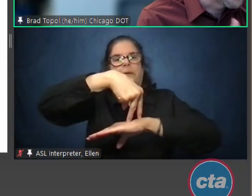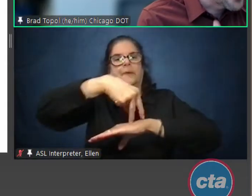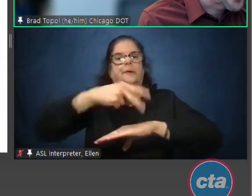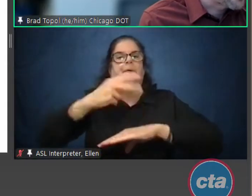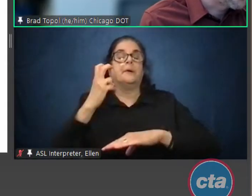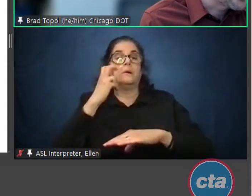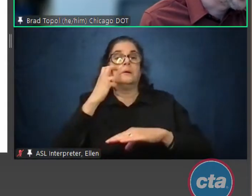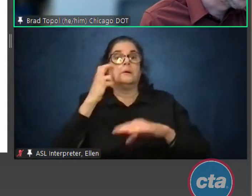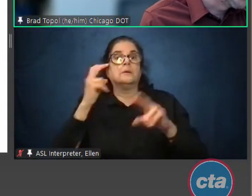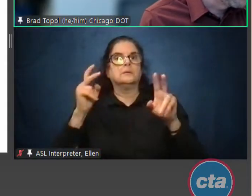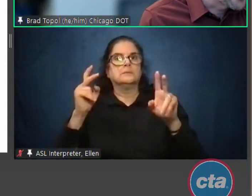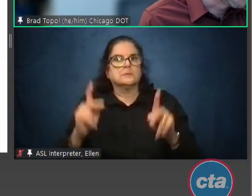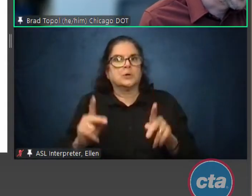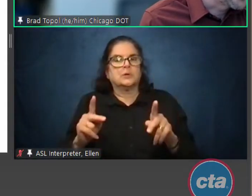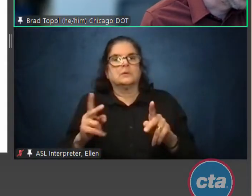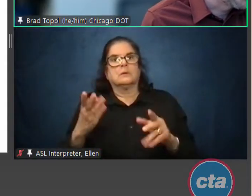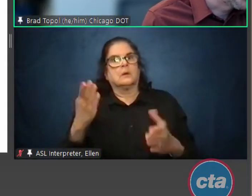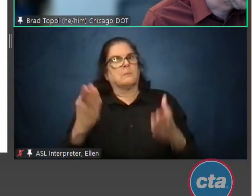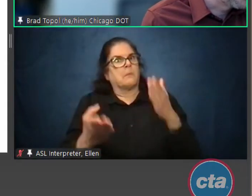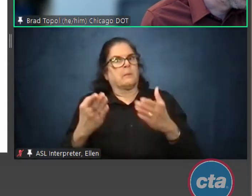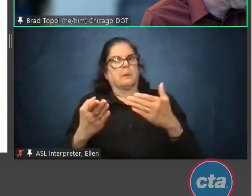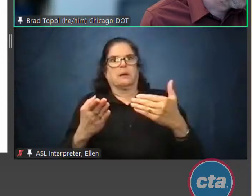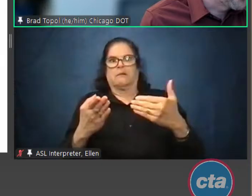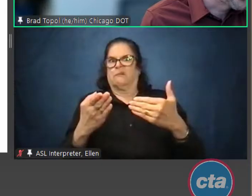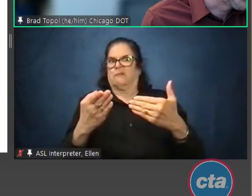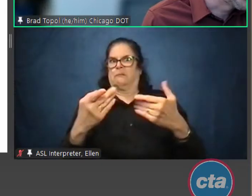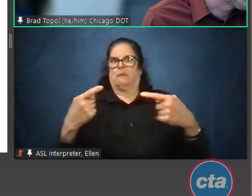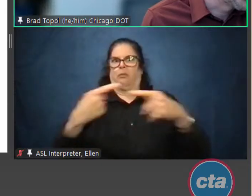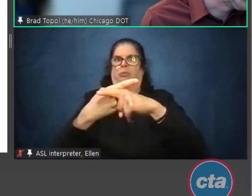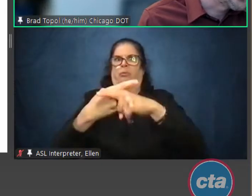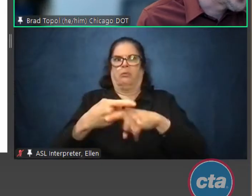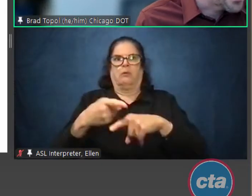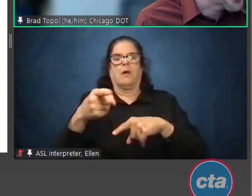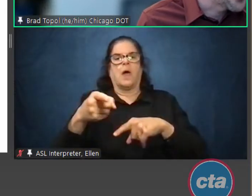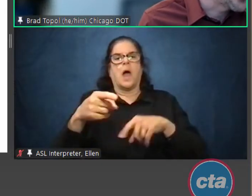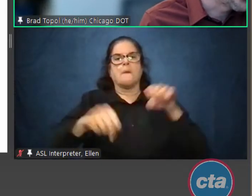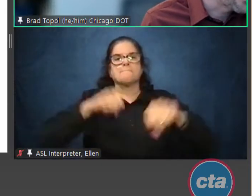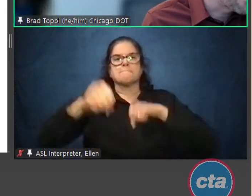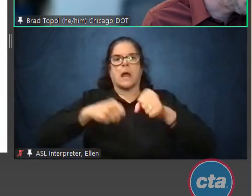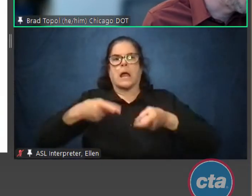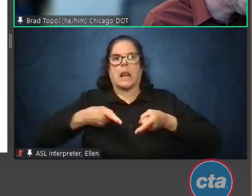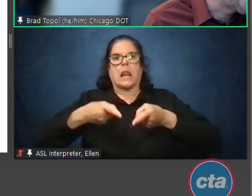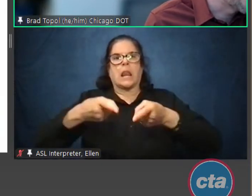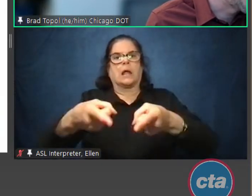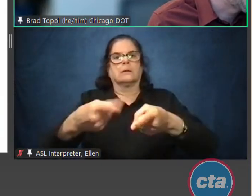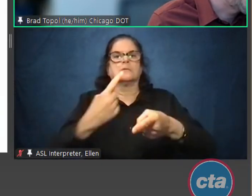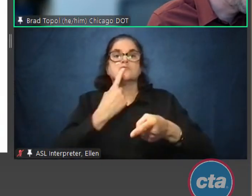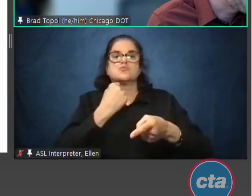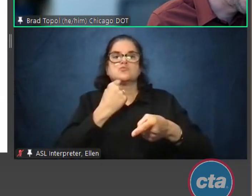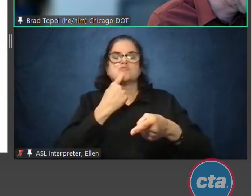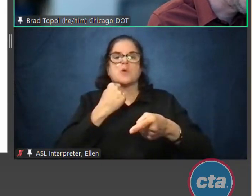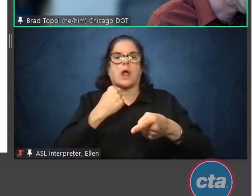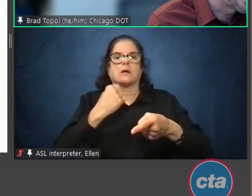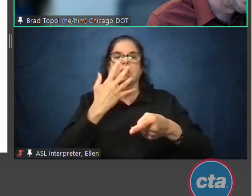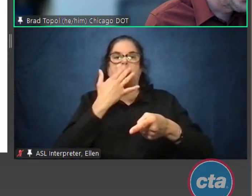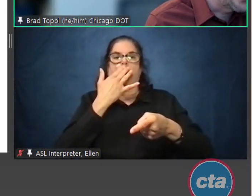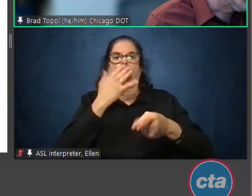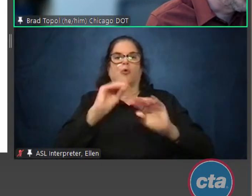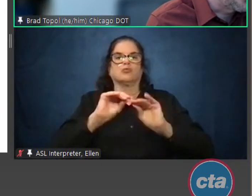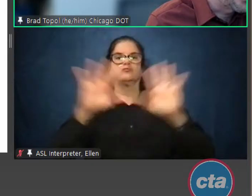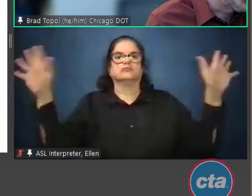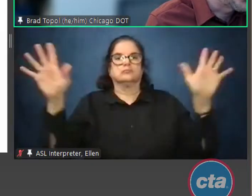be directly on top of the bike lane markings. In this case, they're using a red pavement color to indicate a bike